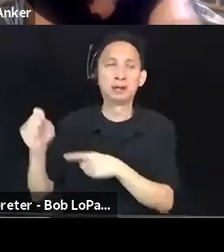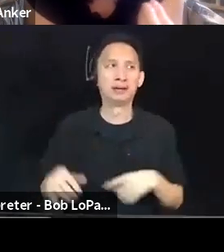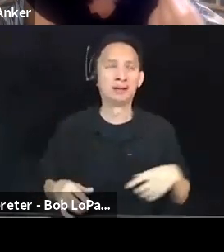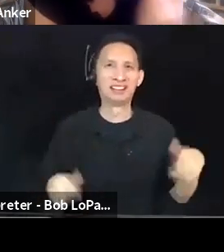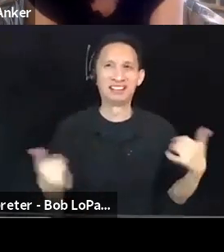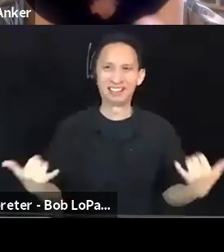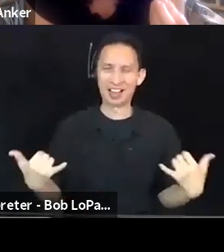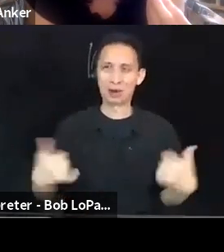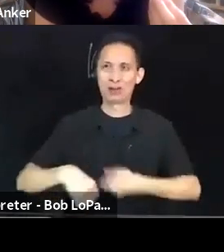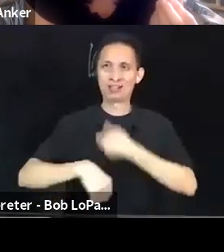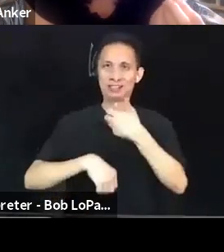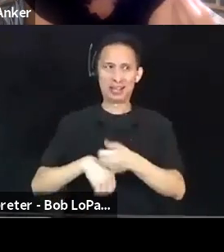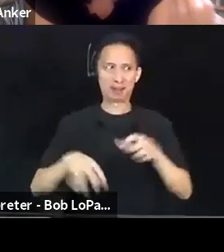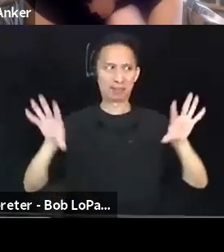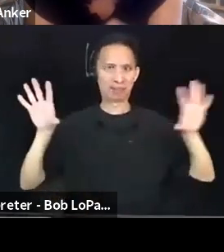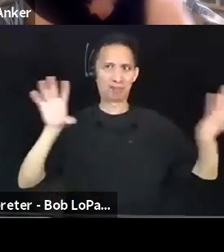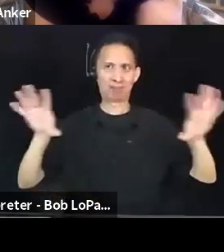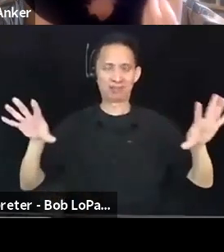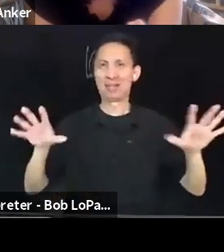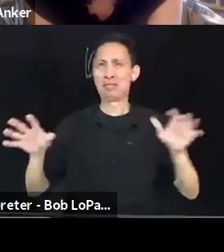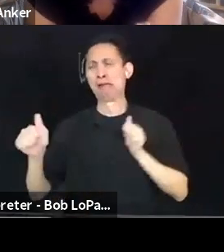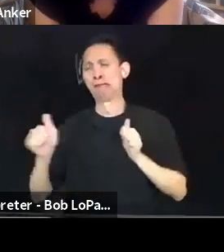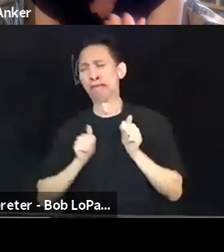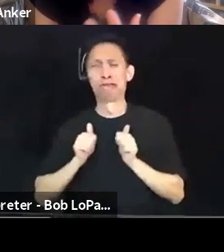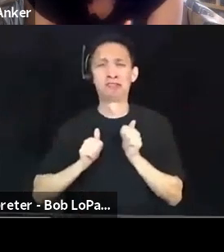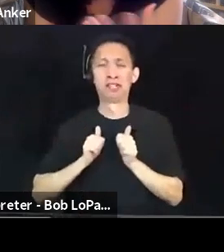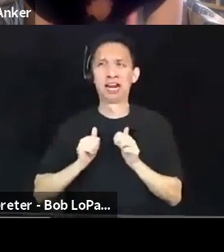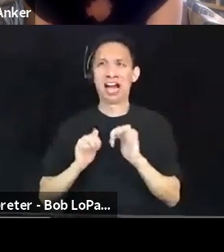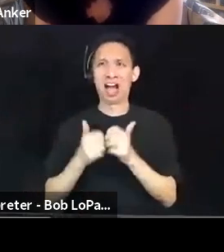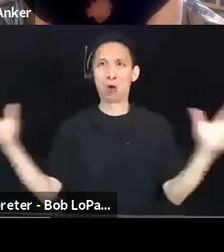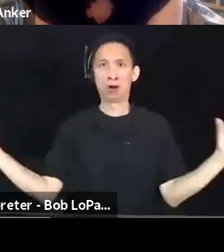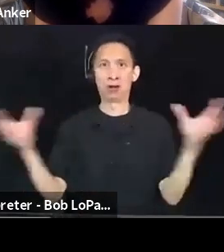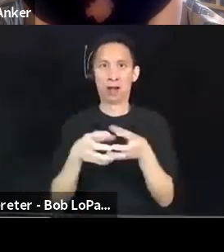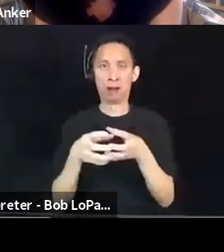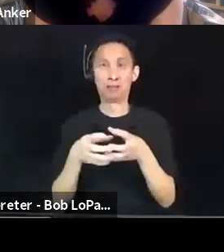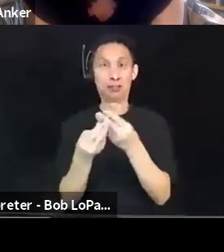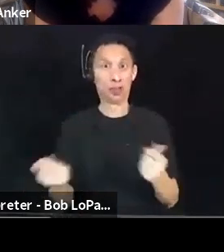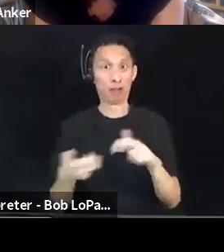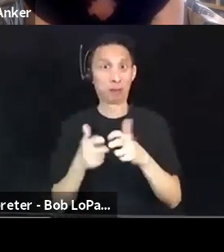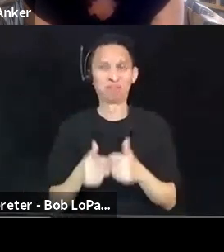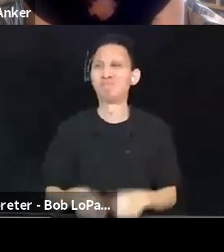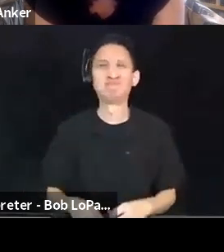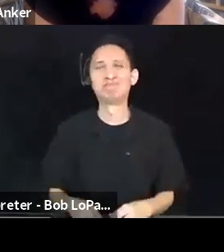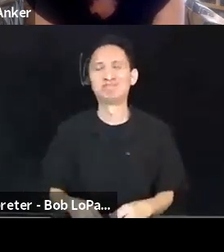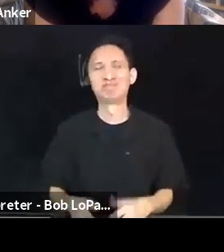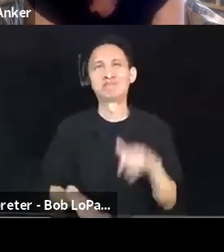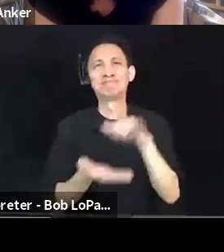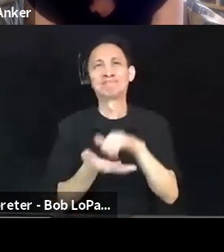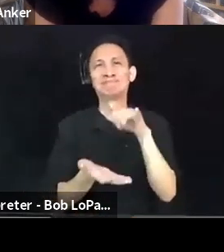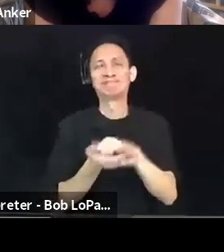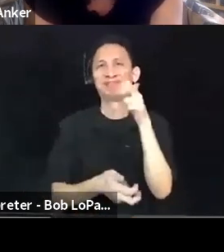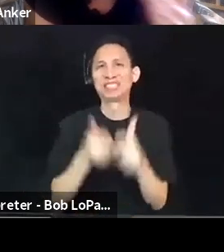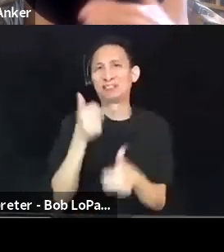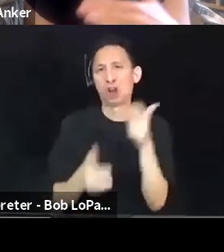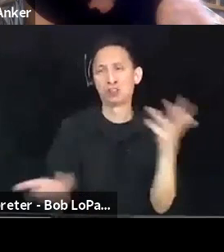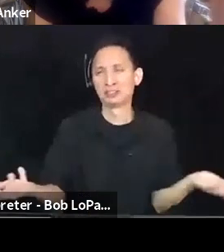actually be able to reconcile or have some kind of redemption or to solve a problem becomes really difficult in that space, because melodrama often doesn't